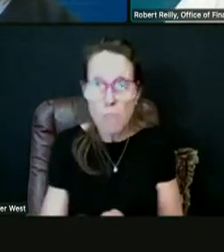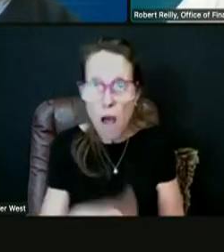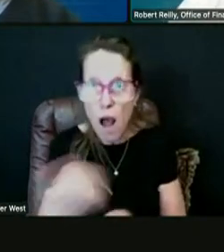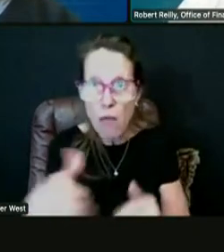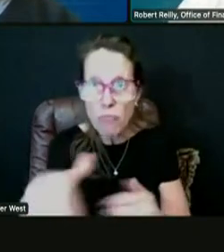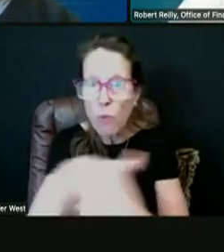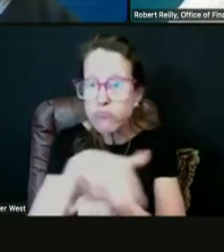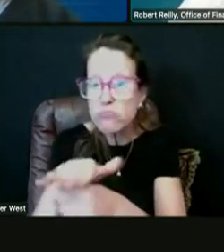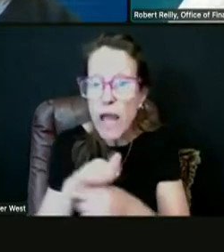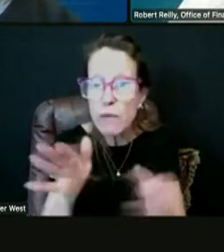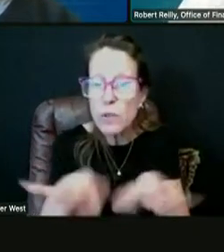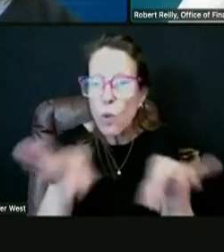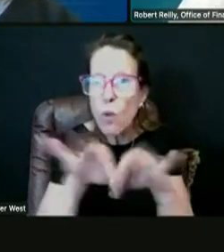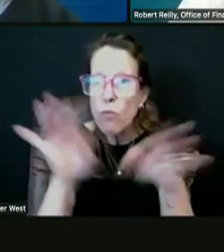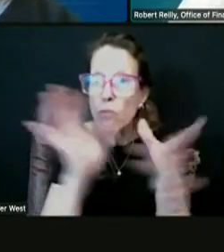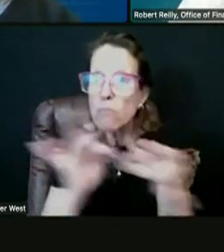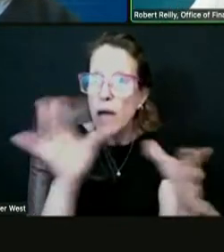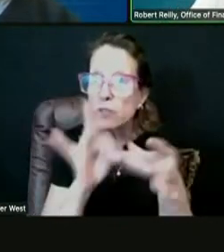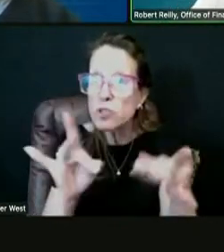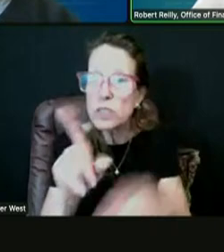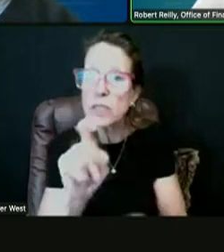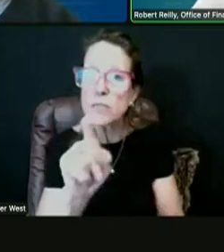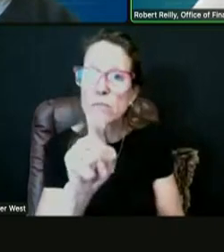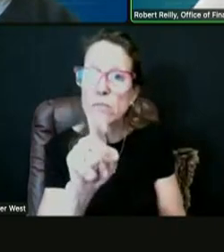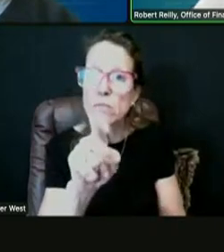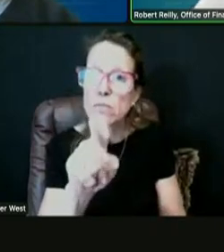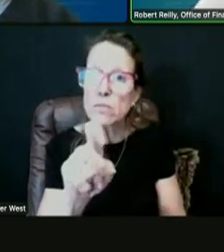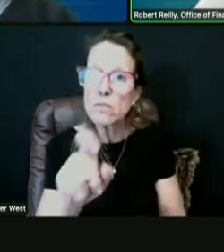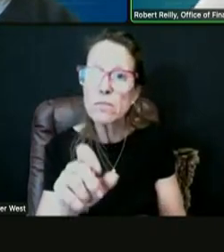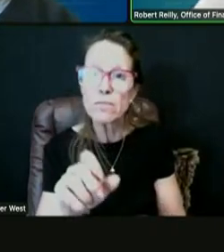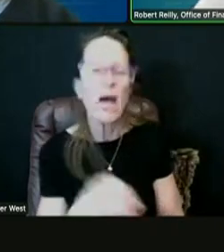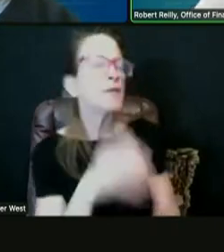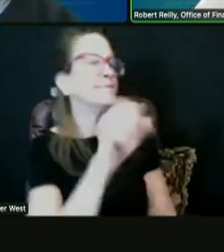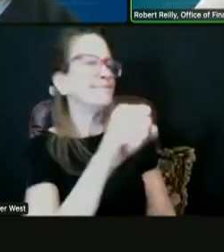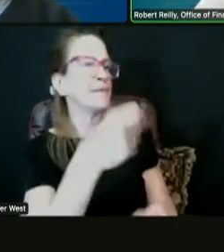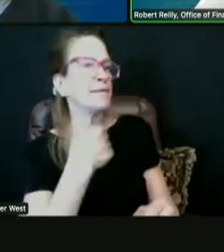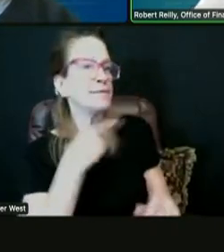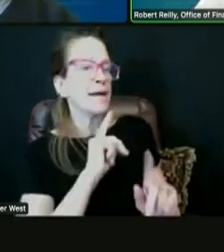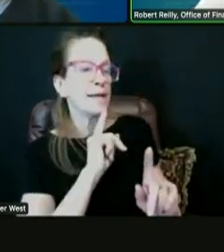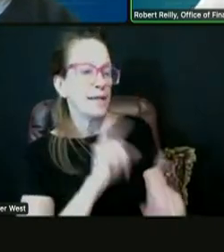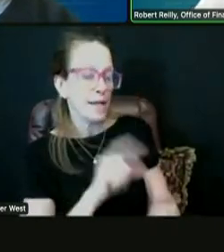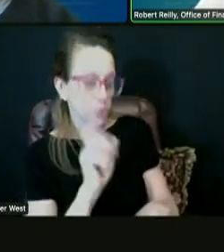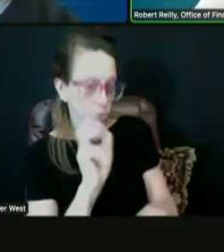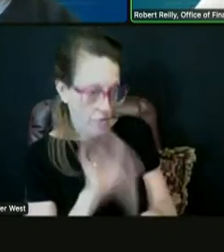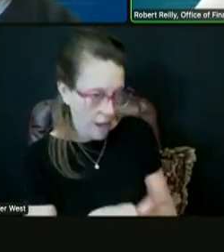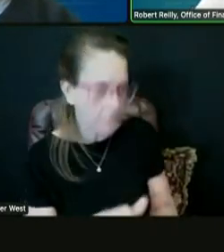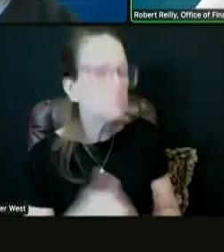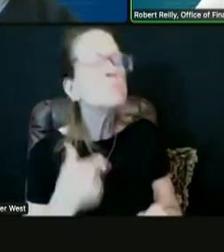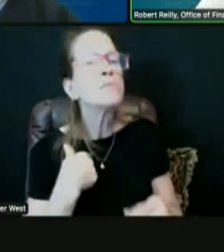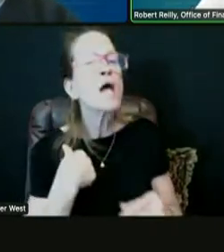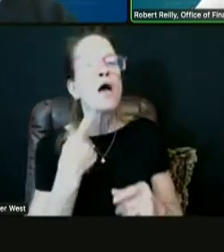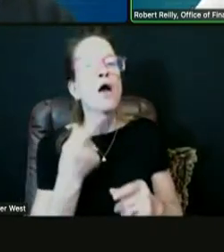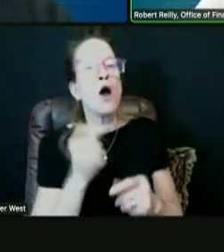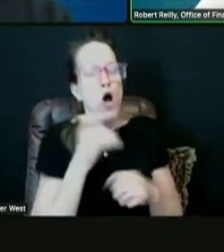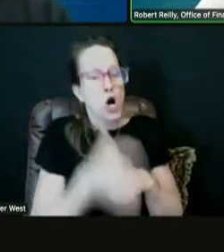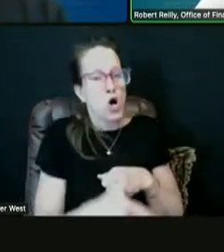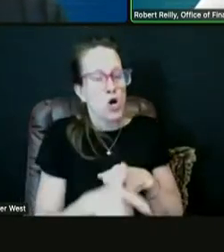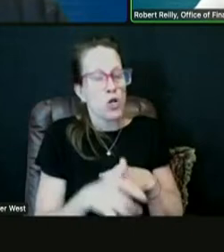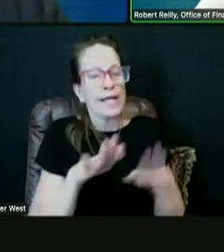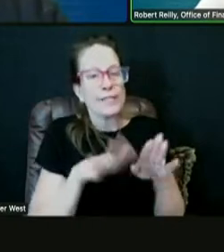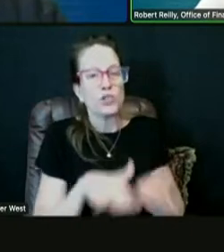worth mentioning? Sure, I can add to that, Dr. McKnight. So in addition to the ones you mentioned, also early childhood